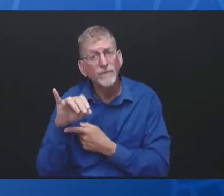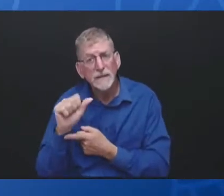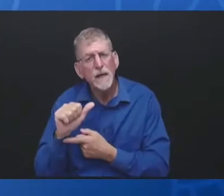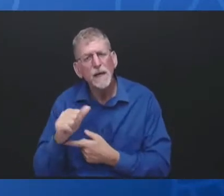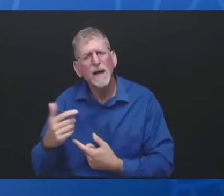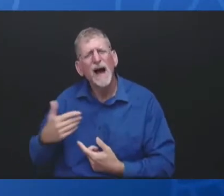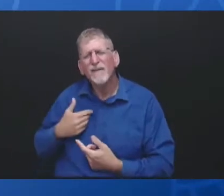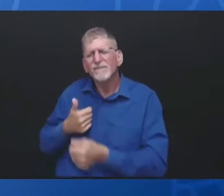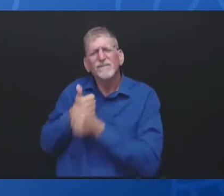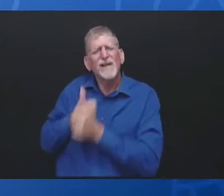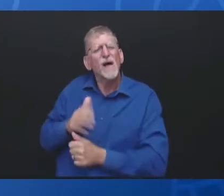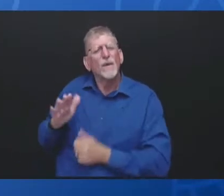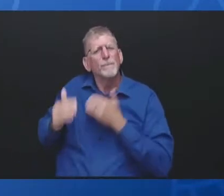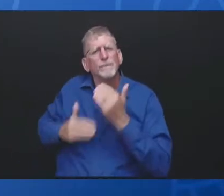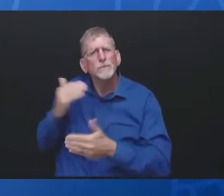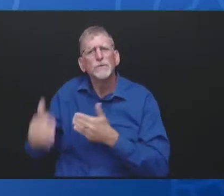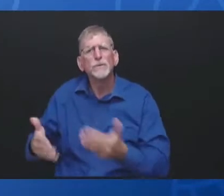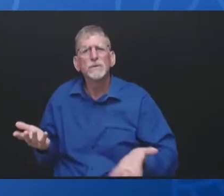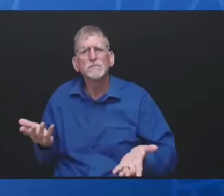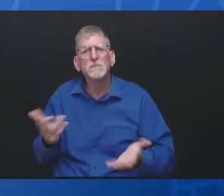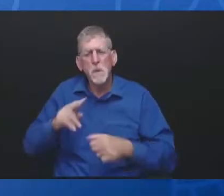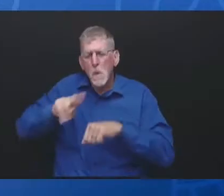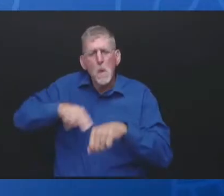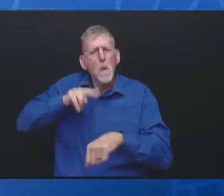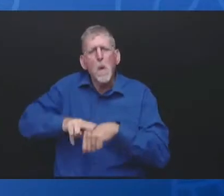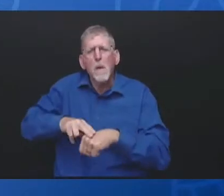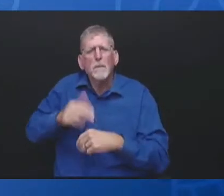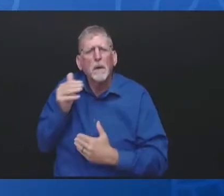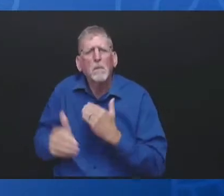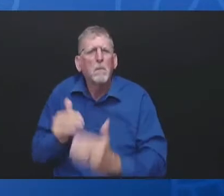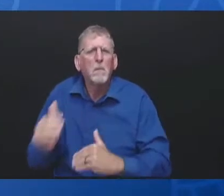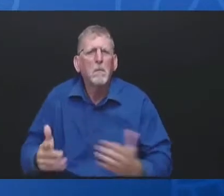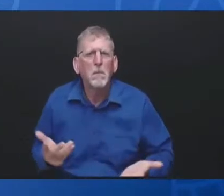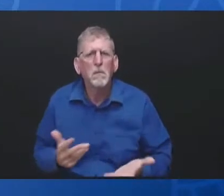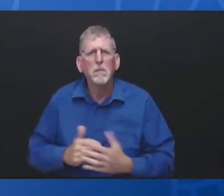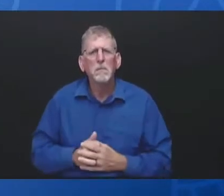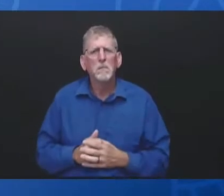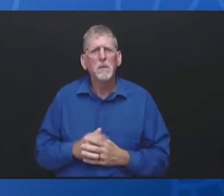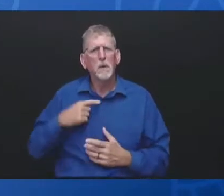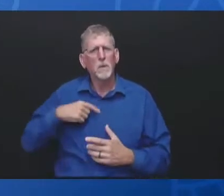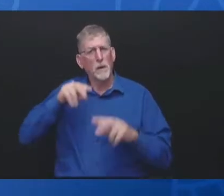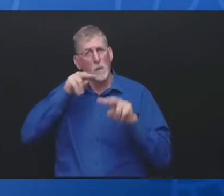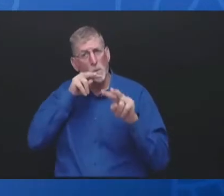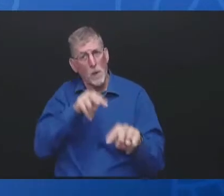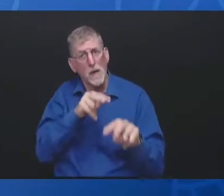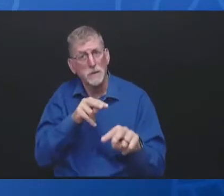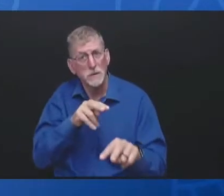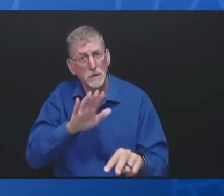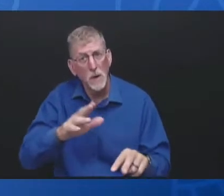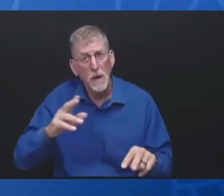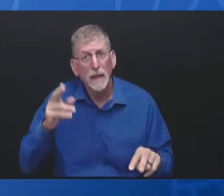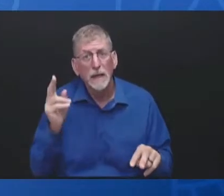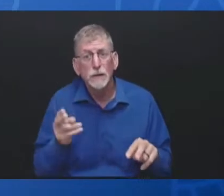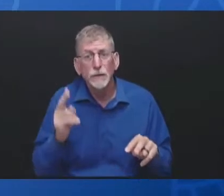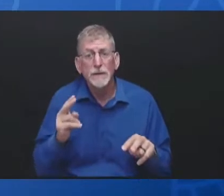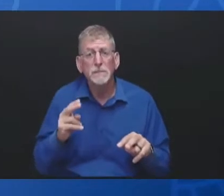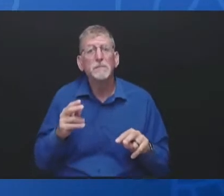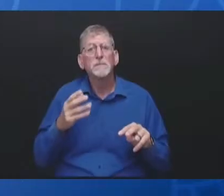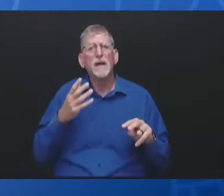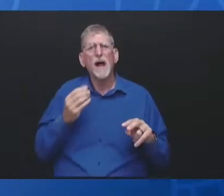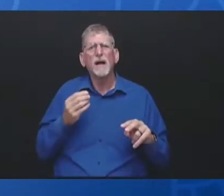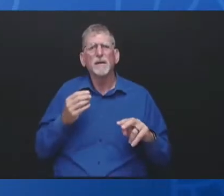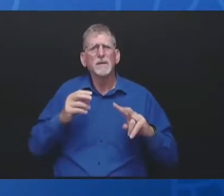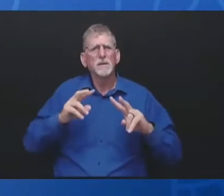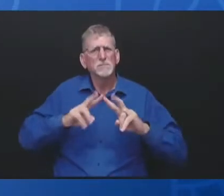process, the normal steps. Expect to be looked at, and we go on from there. And processing delays, do you expect students